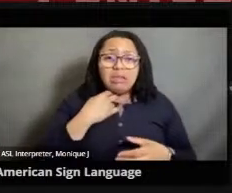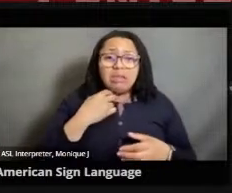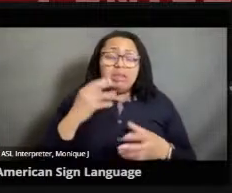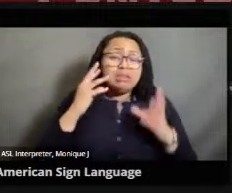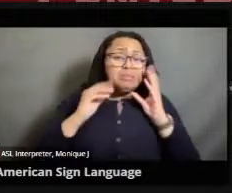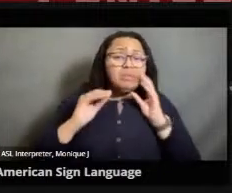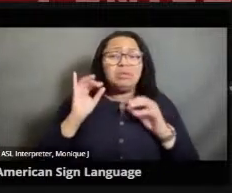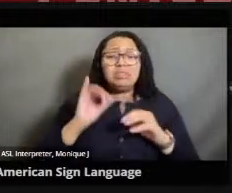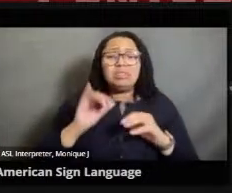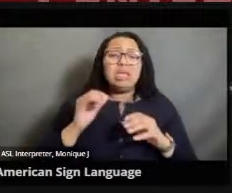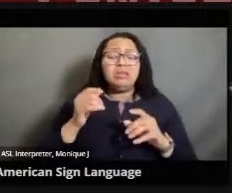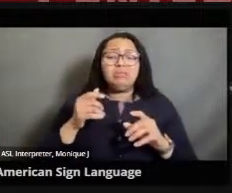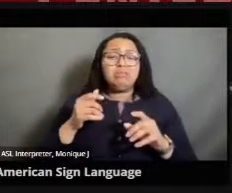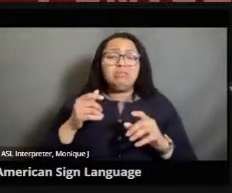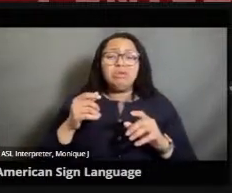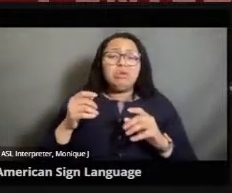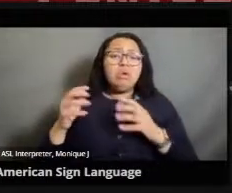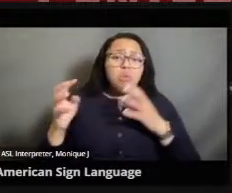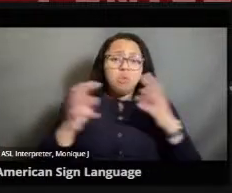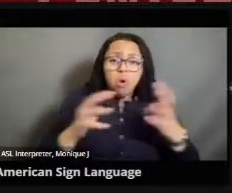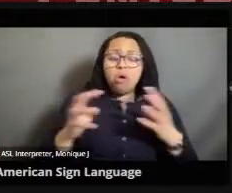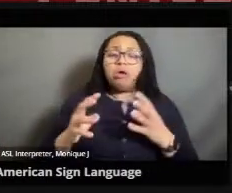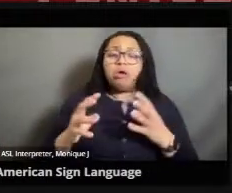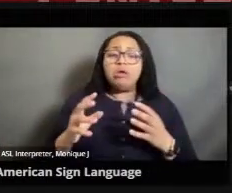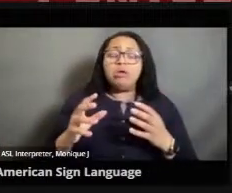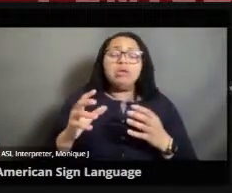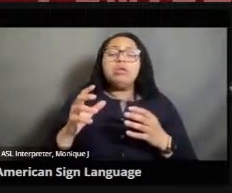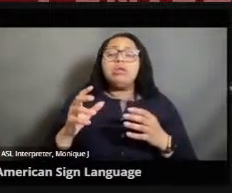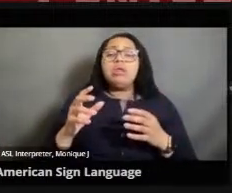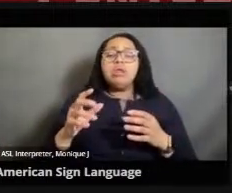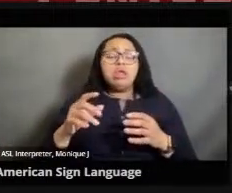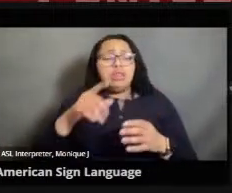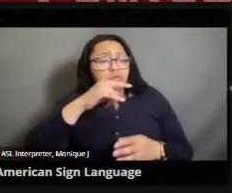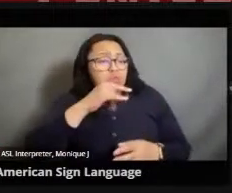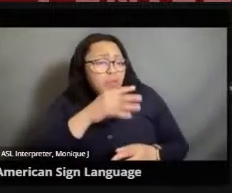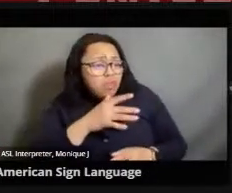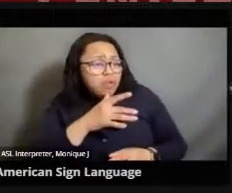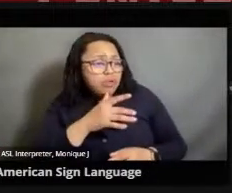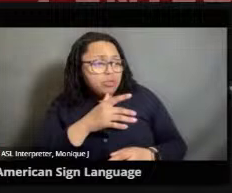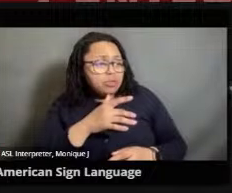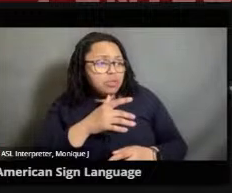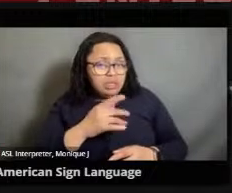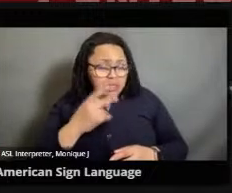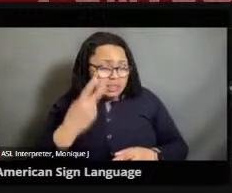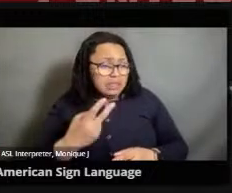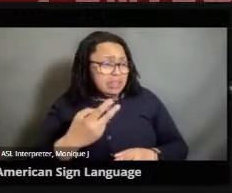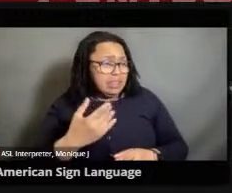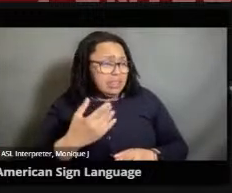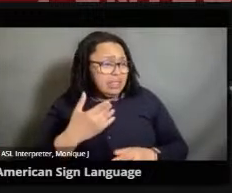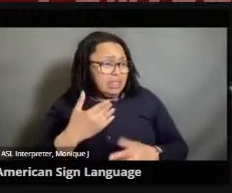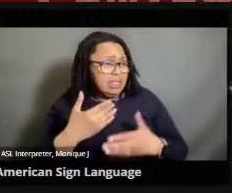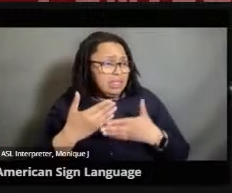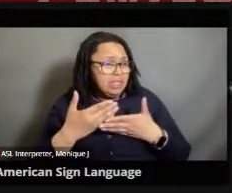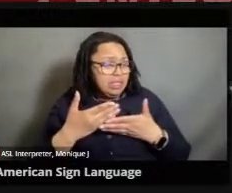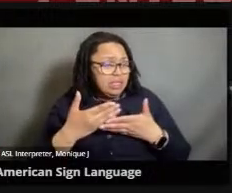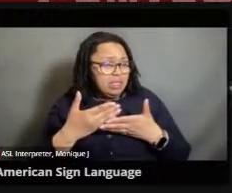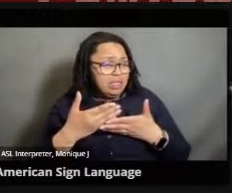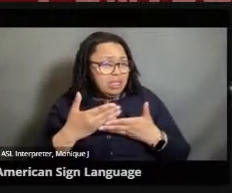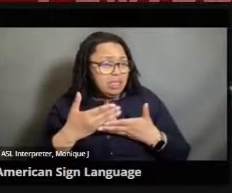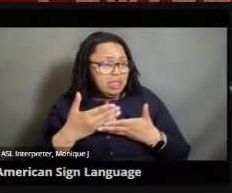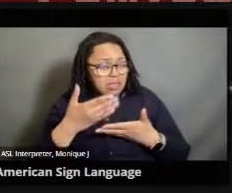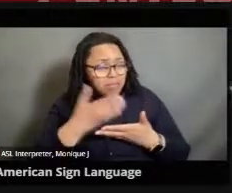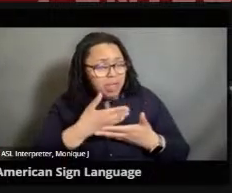the stories of mothers desperate to feed their babies who resort they have to resort to mixing grass with chicken